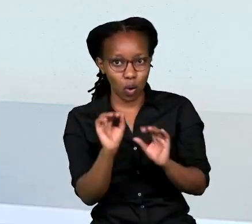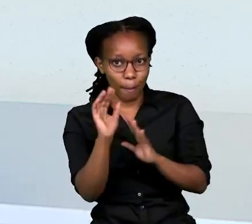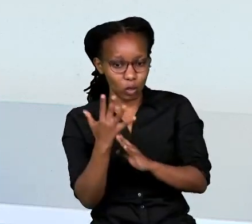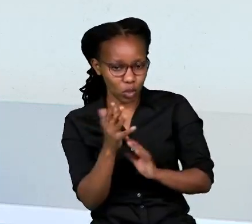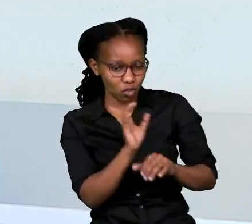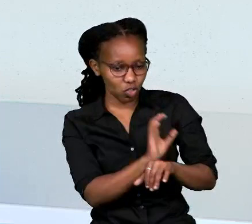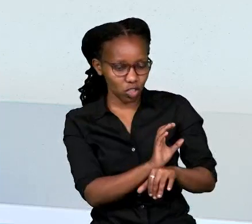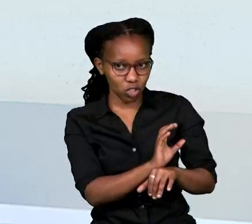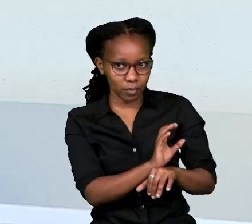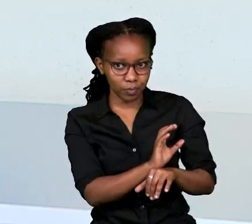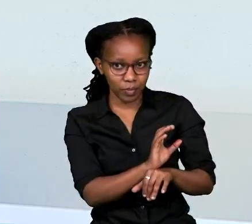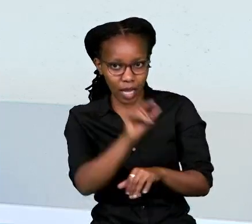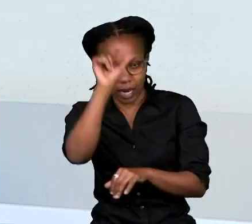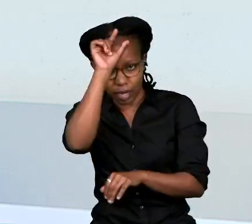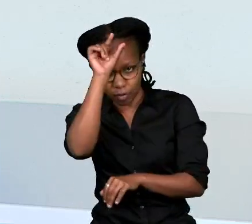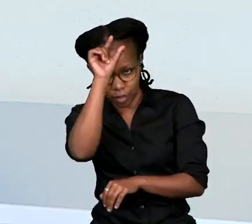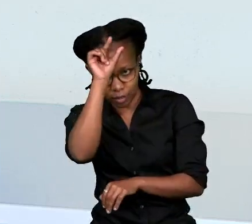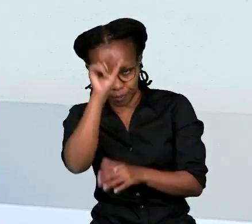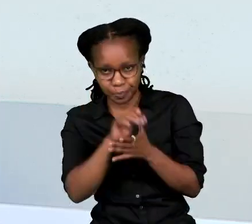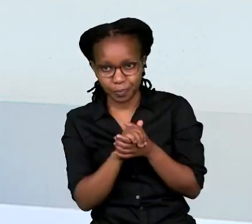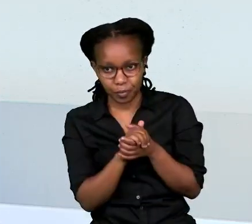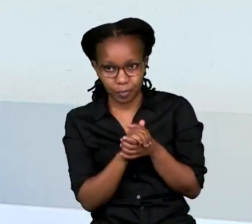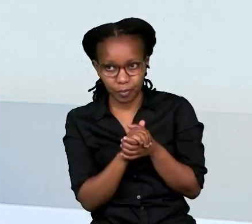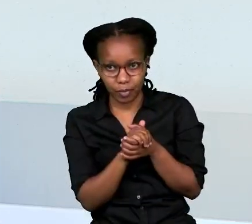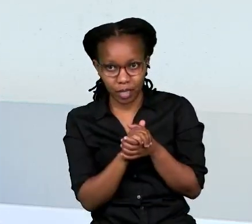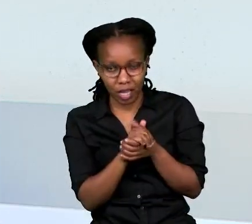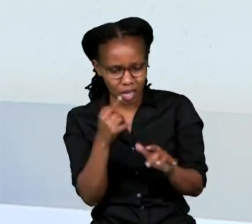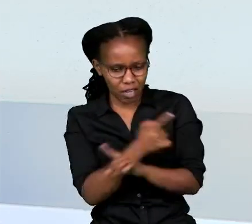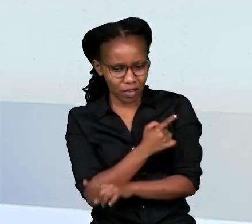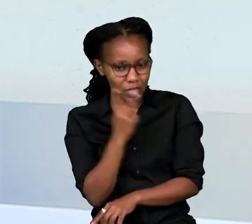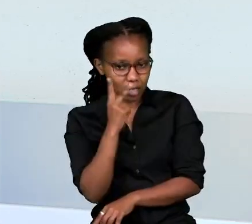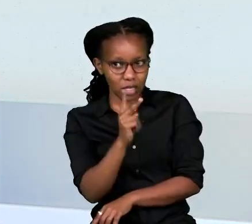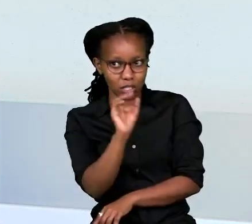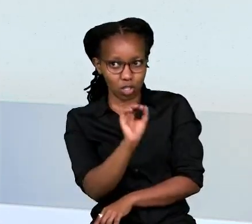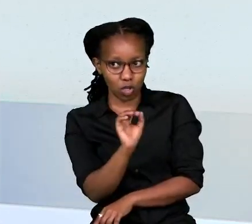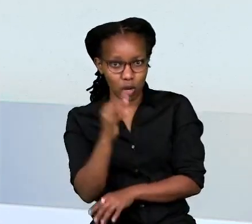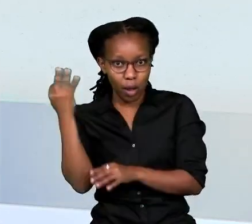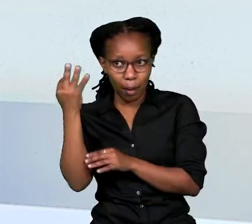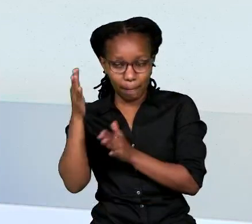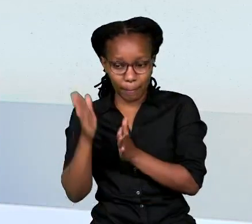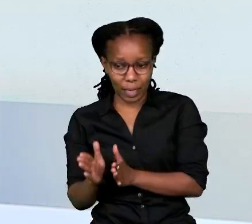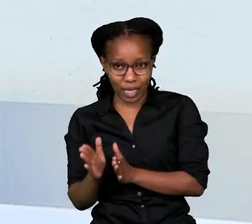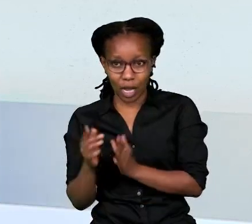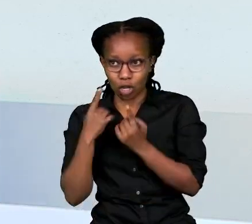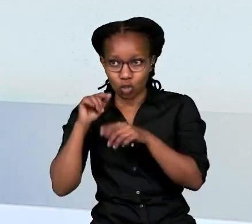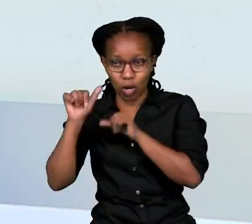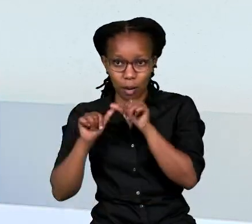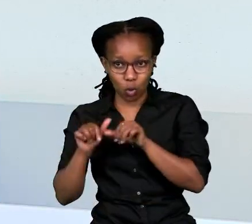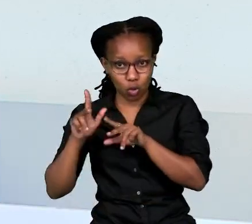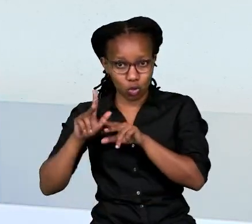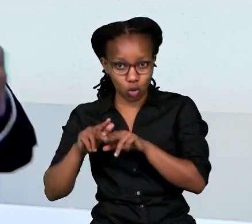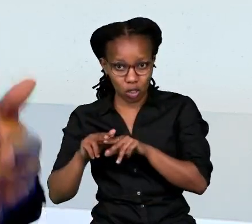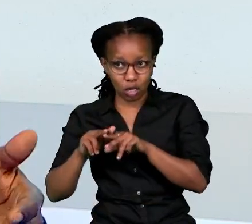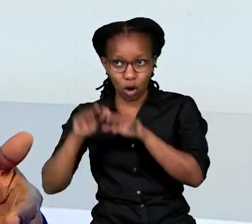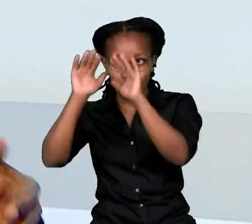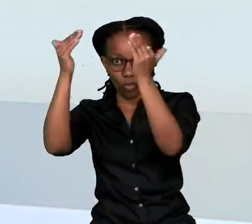church and the state. Now, when you fail to see that, what Pastor was calling the salt of the world, of course, in the book of Matthew, and